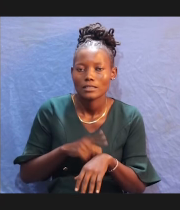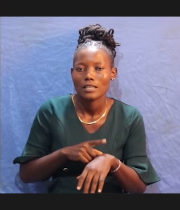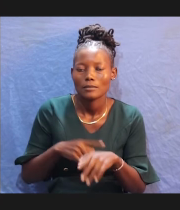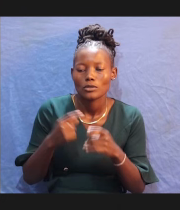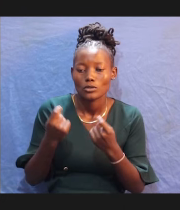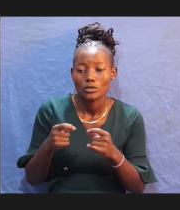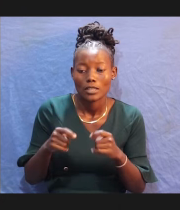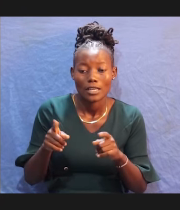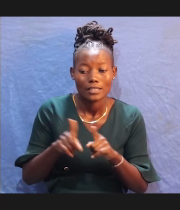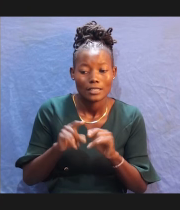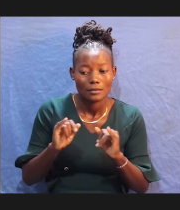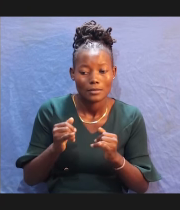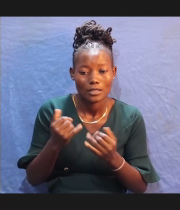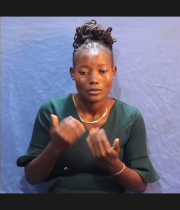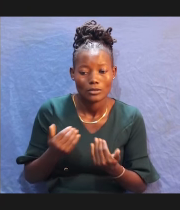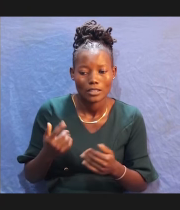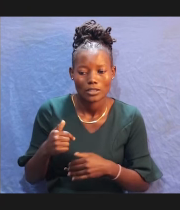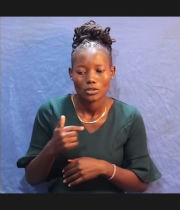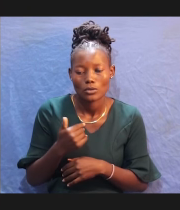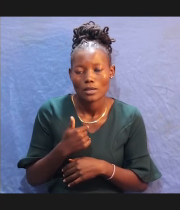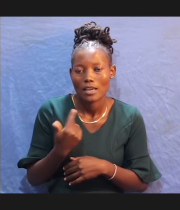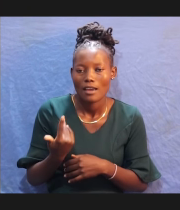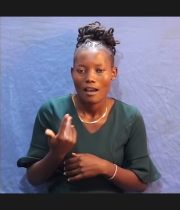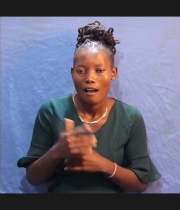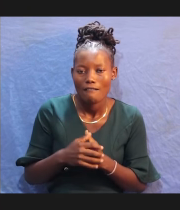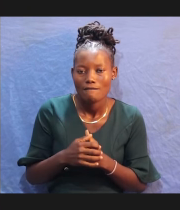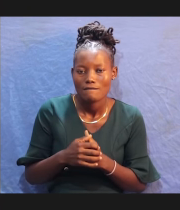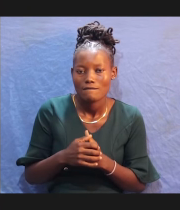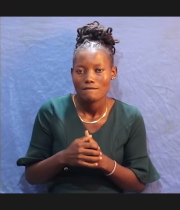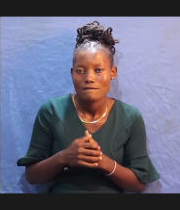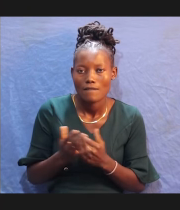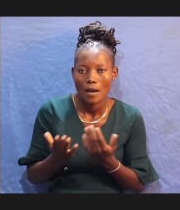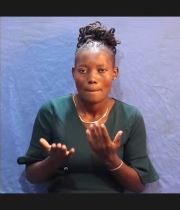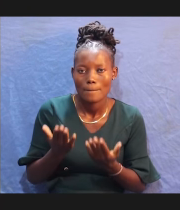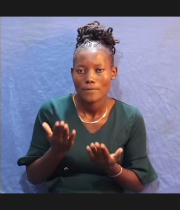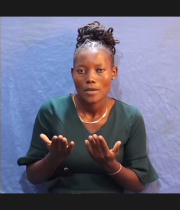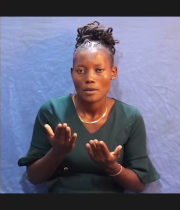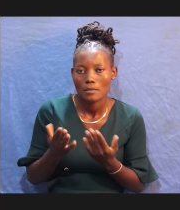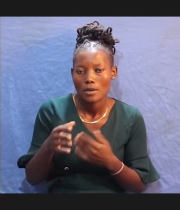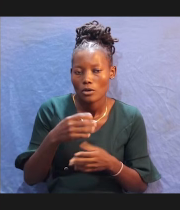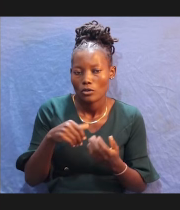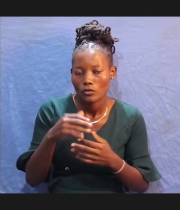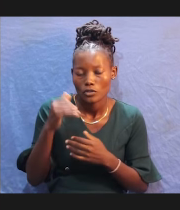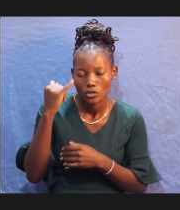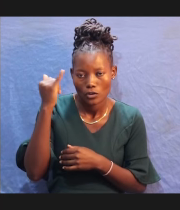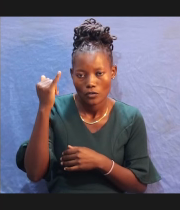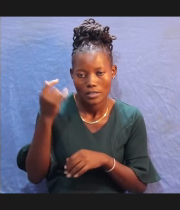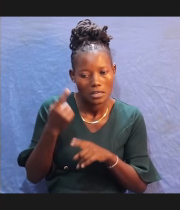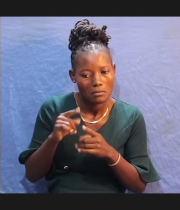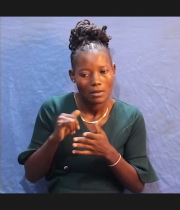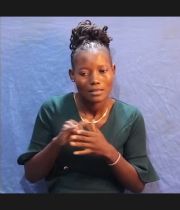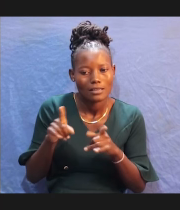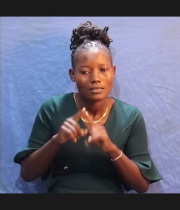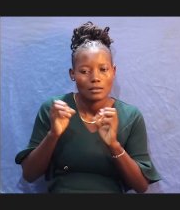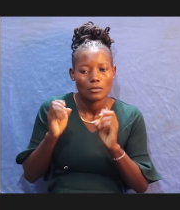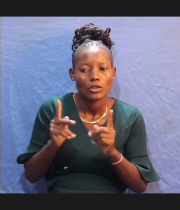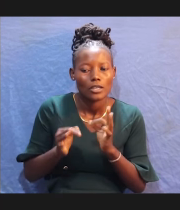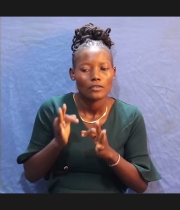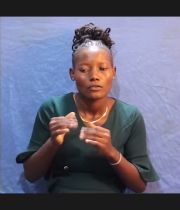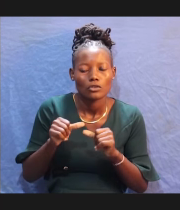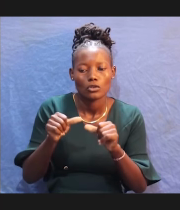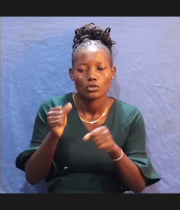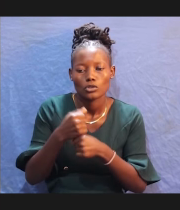that 1% of you not succeeding with your mission or your idea, but then that is still okay if you continue working